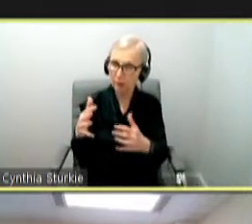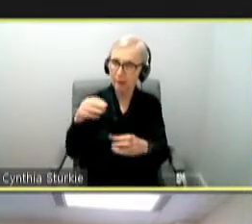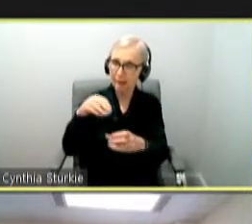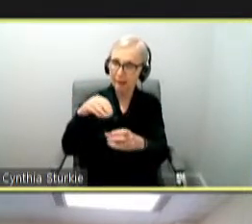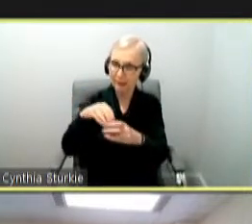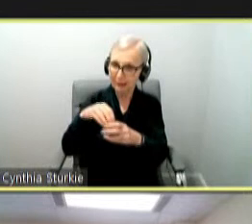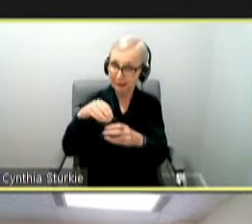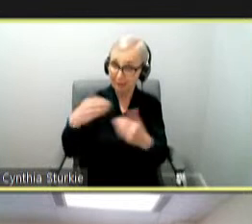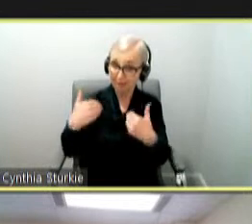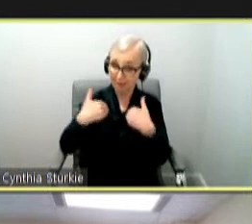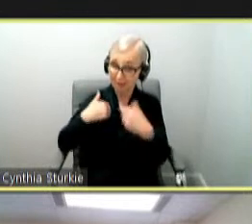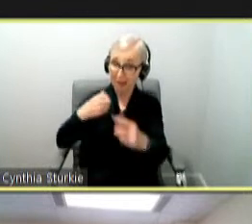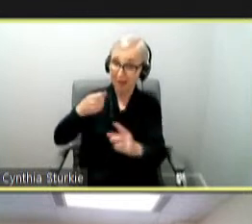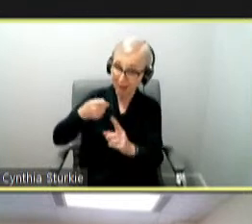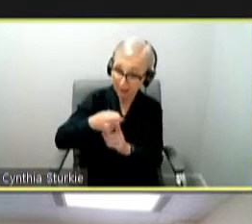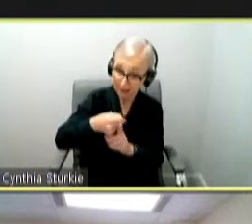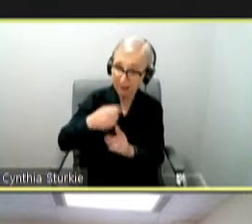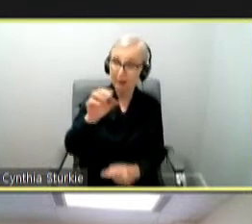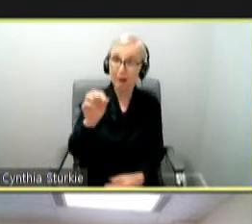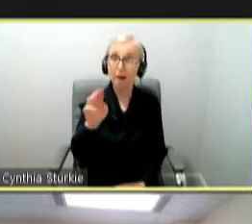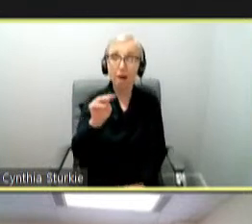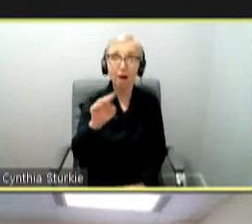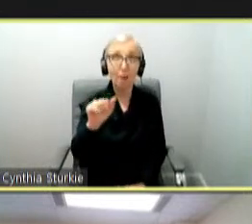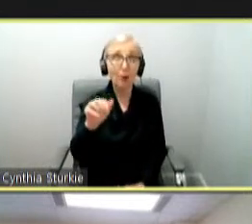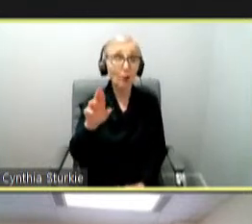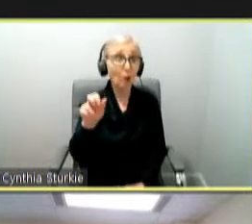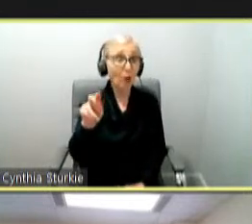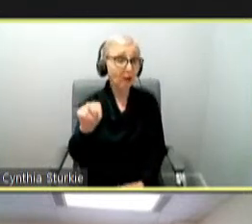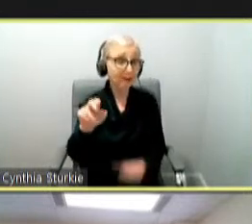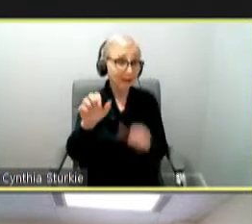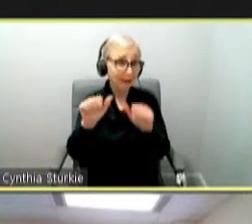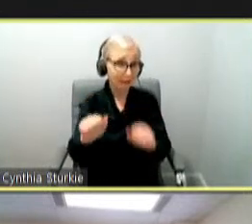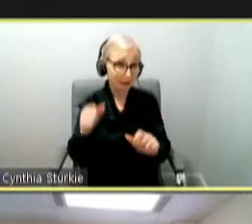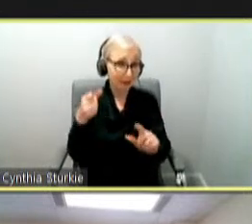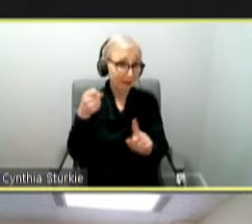clear now, or could they catch it again?